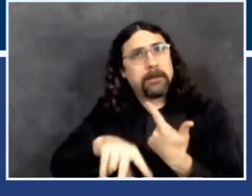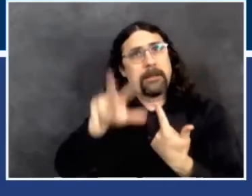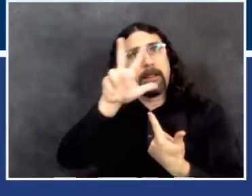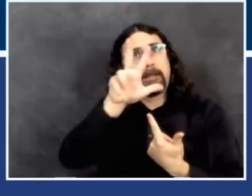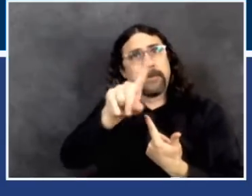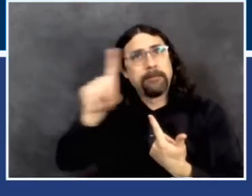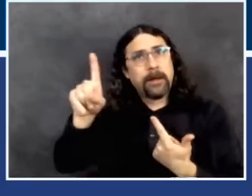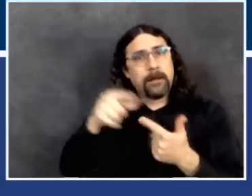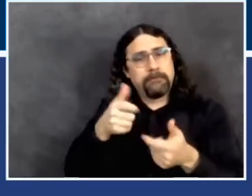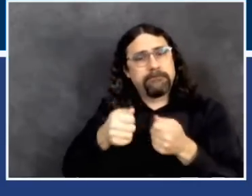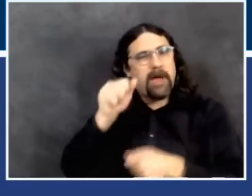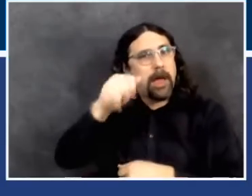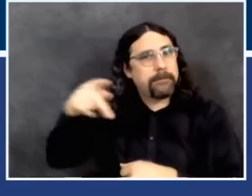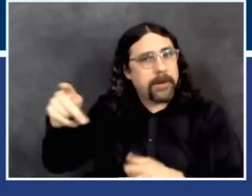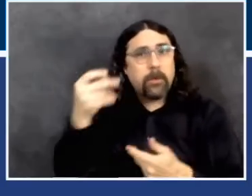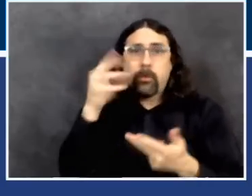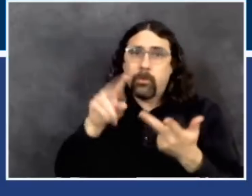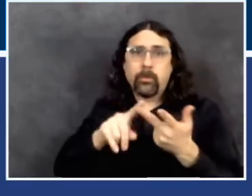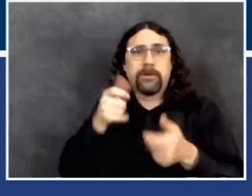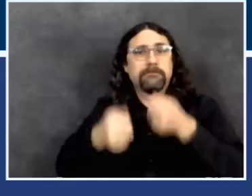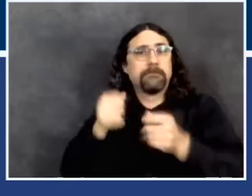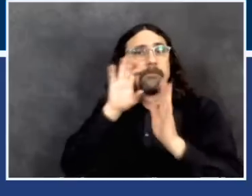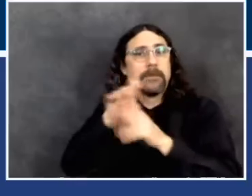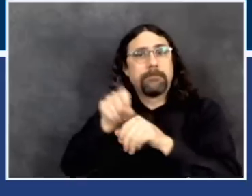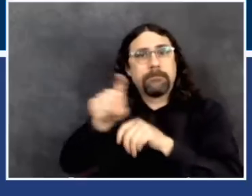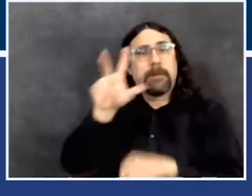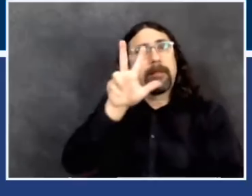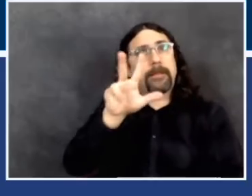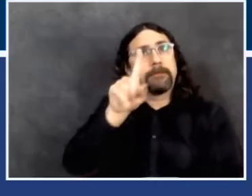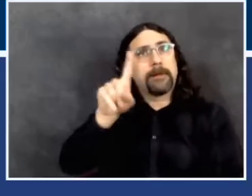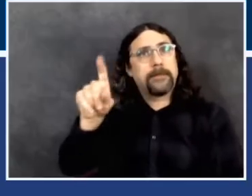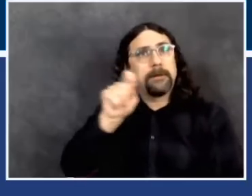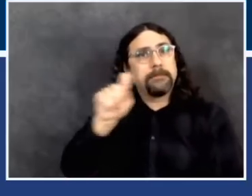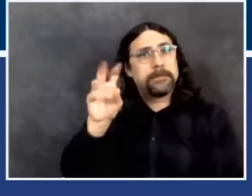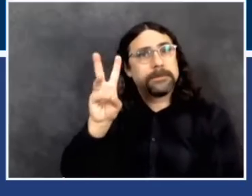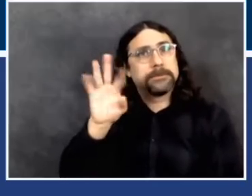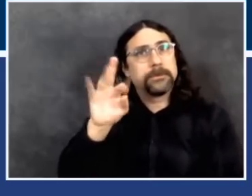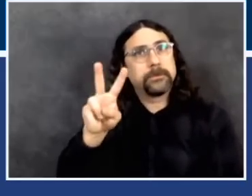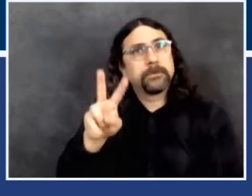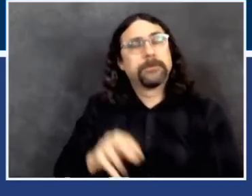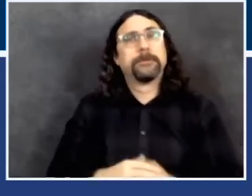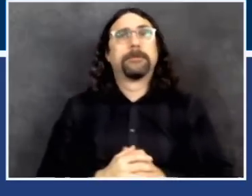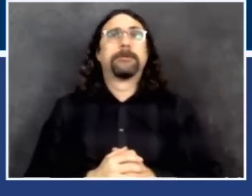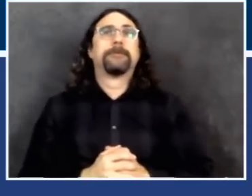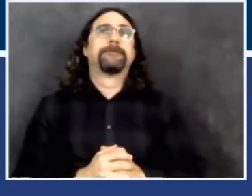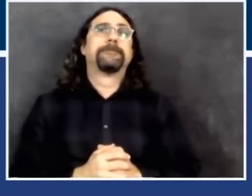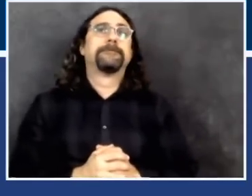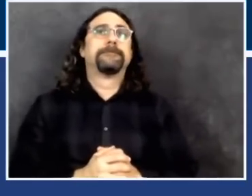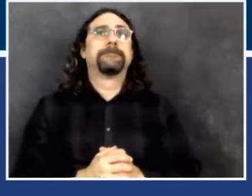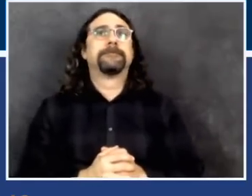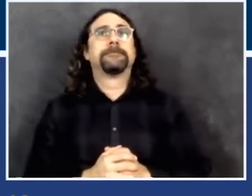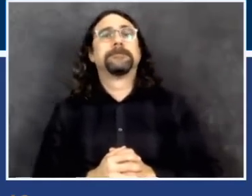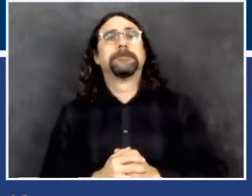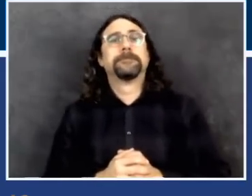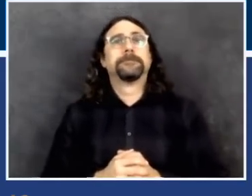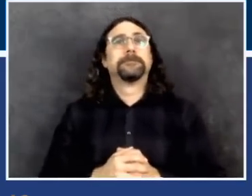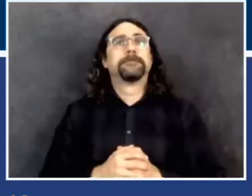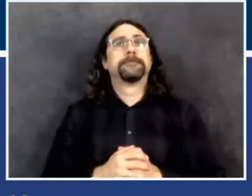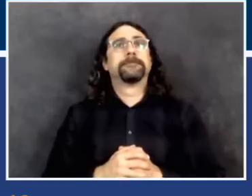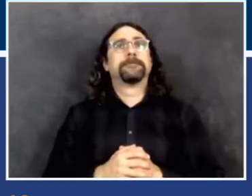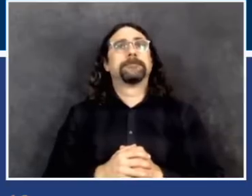Okay, let's talk about what we do every day, which is tracking where we stand in fighting back this disease.